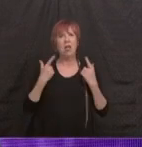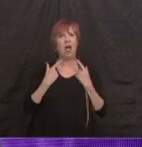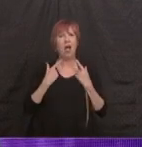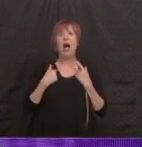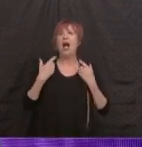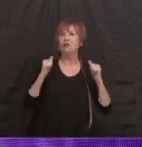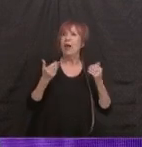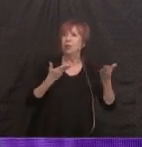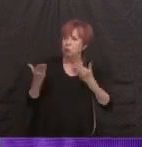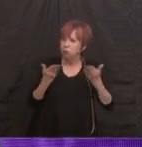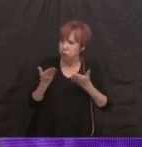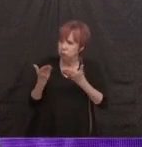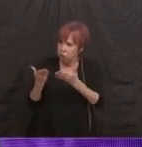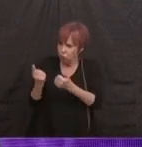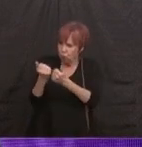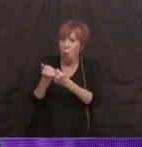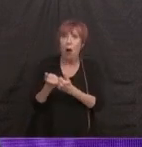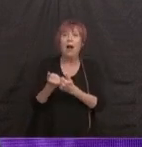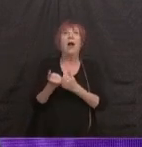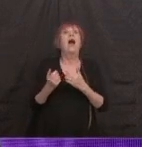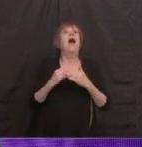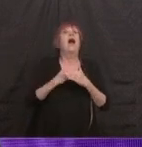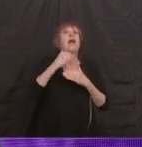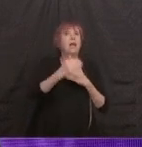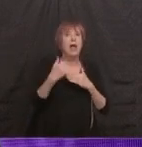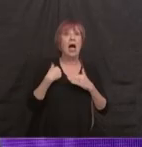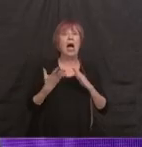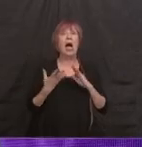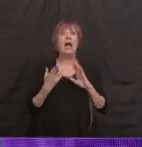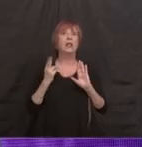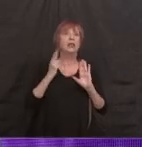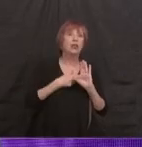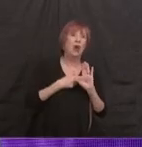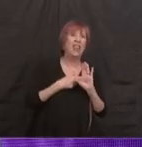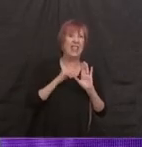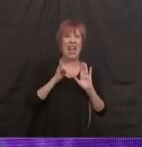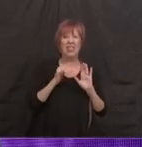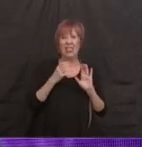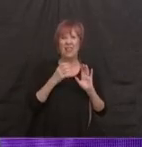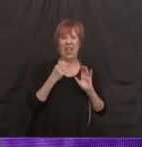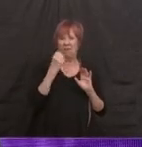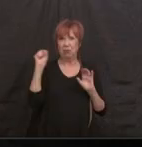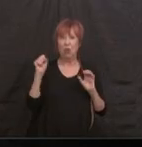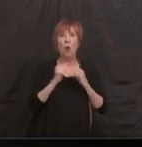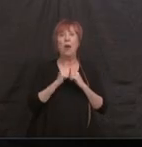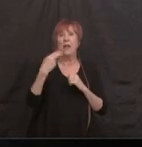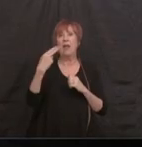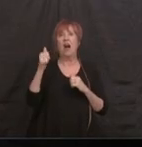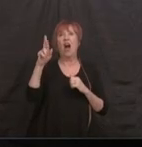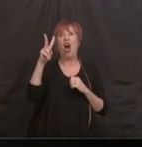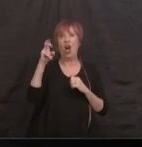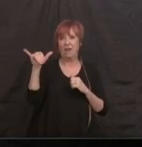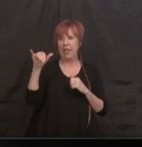of service. And then I became part of the outcry with Harvey Weinstein because I was one of his victims. And,